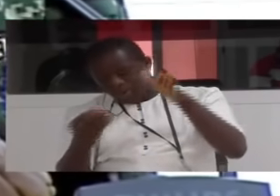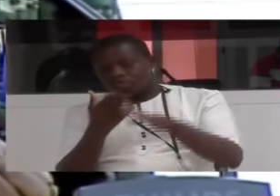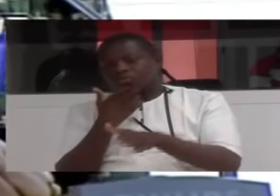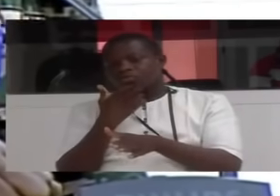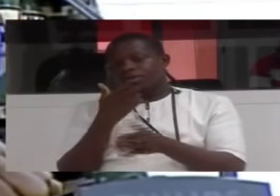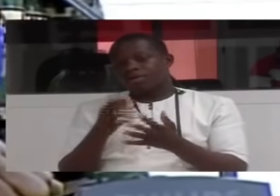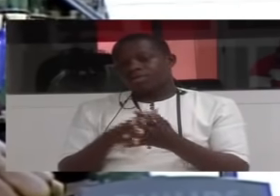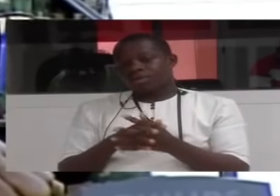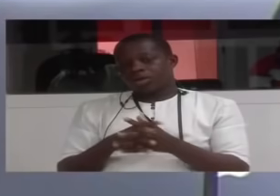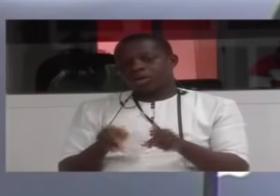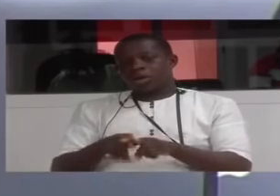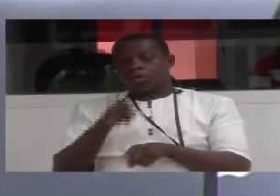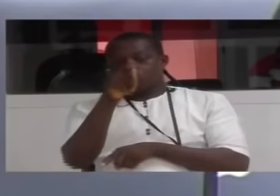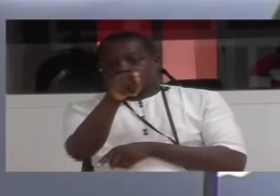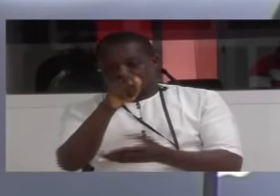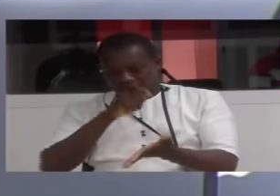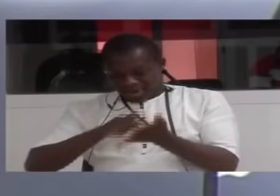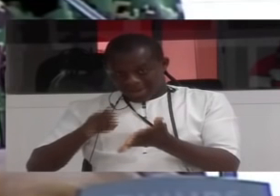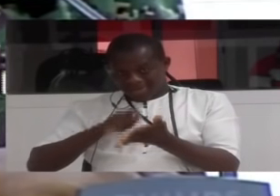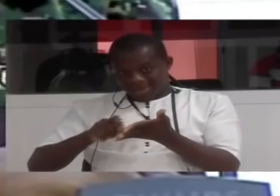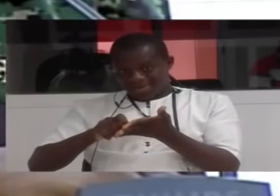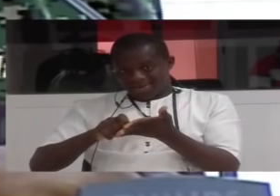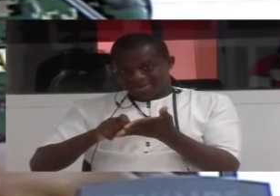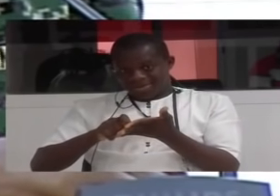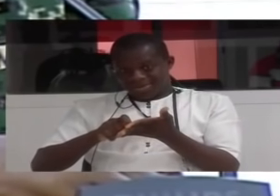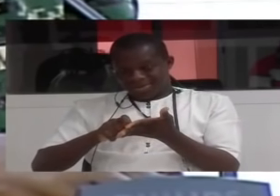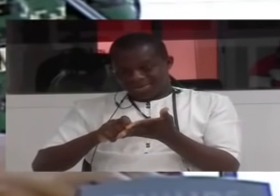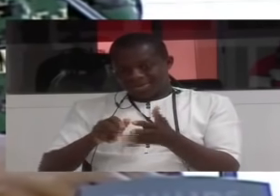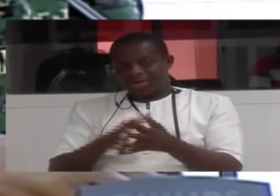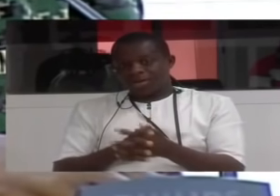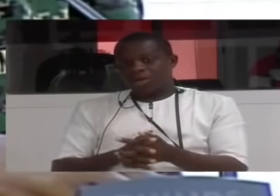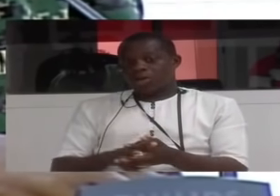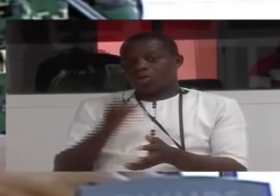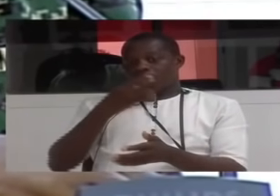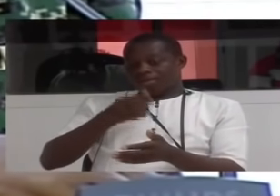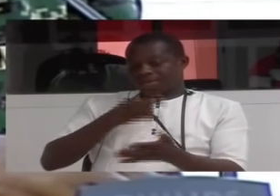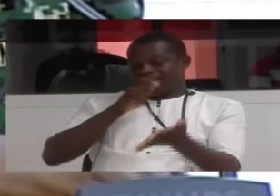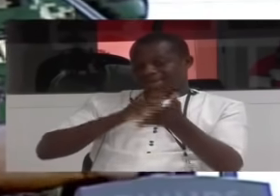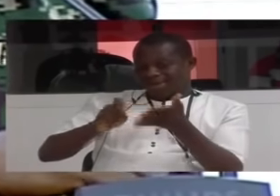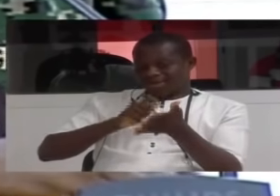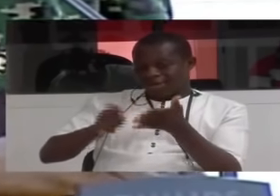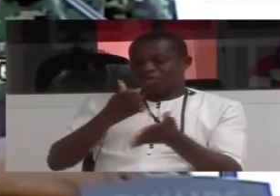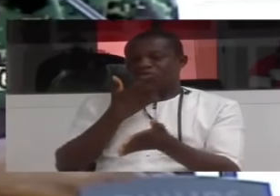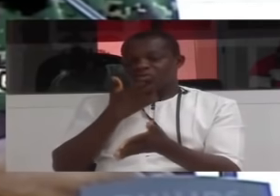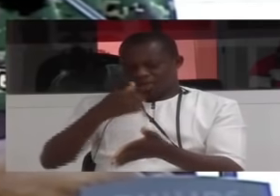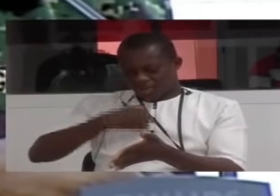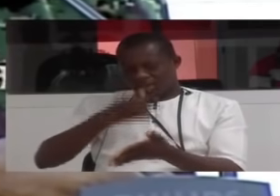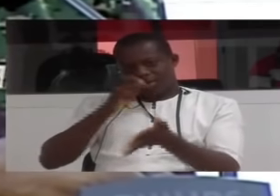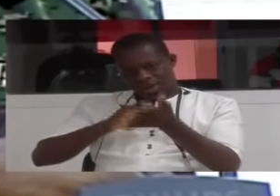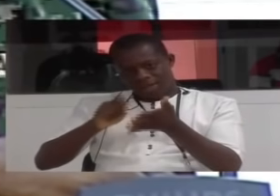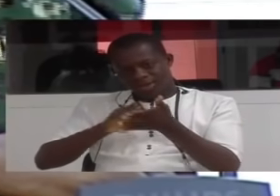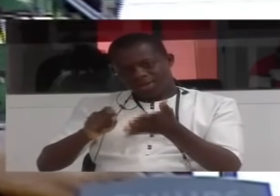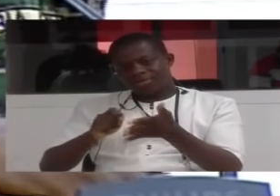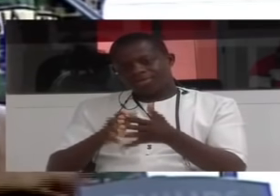the number. Neena nang ko binda. Na ko binda. He said I should write the number. Ma bindako. I wrote the